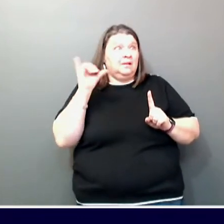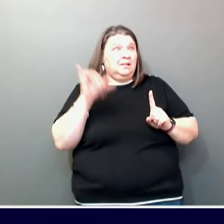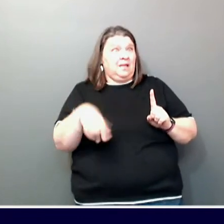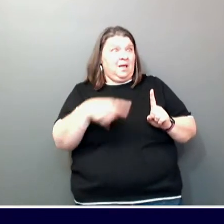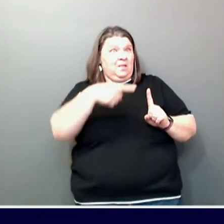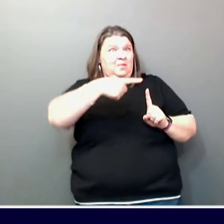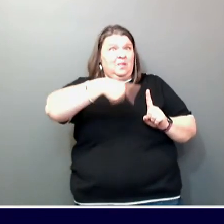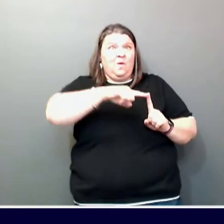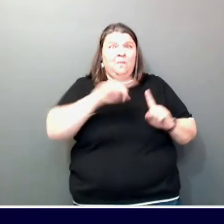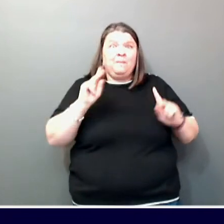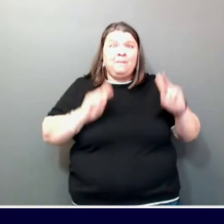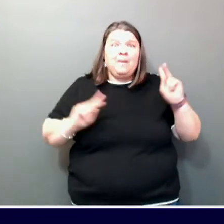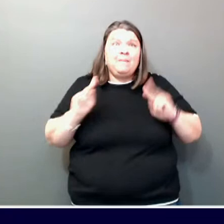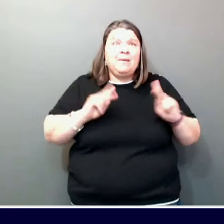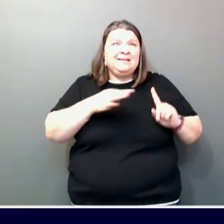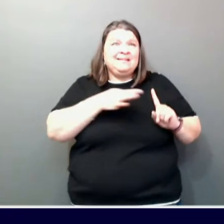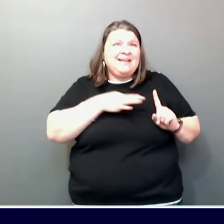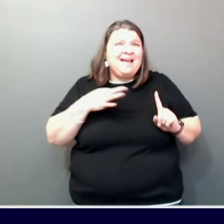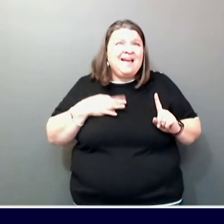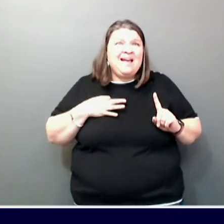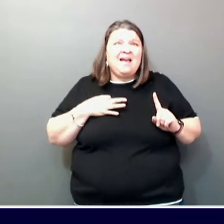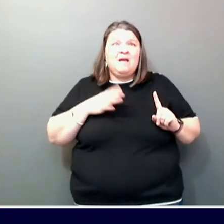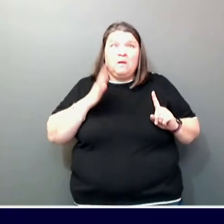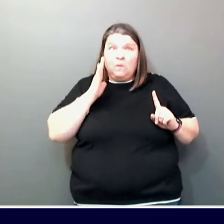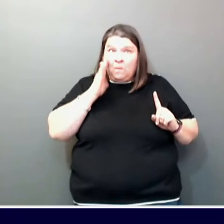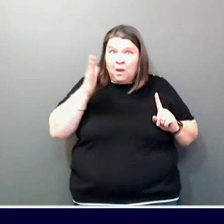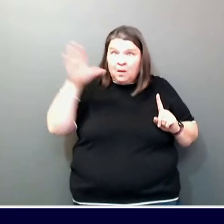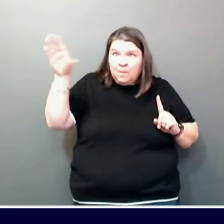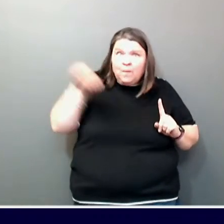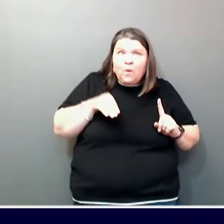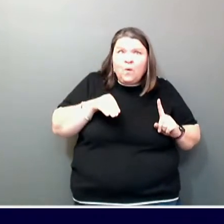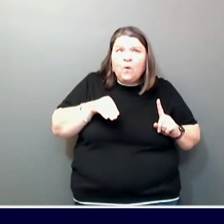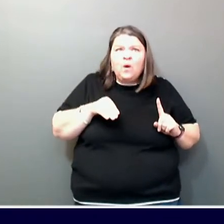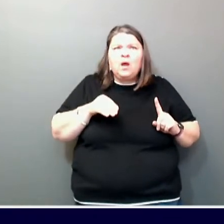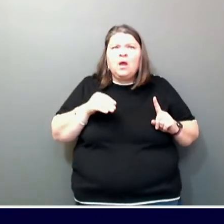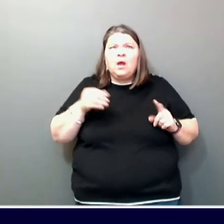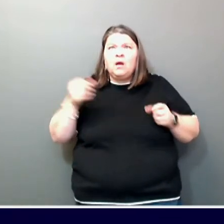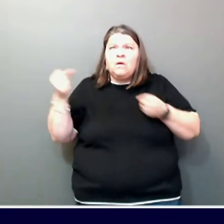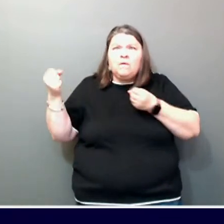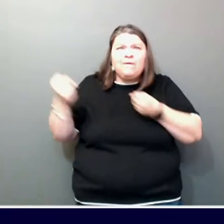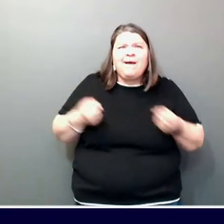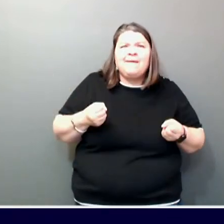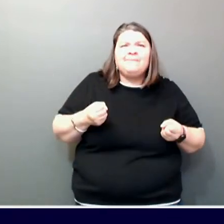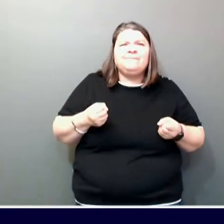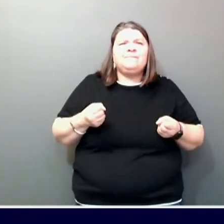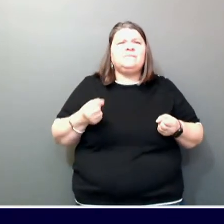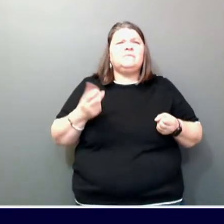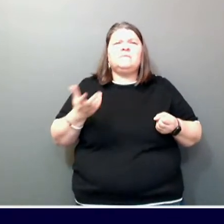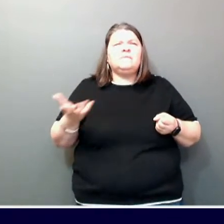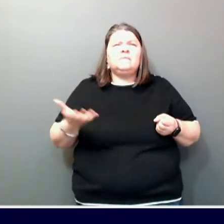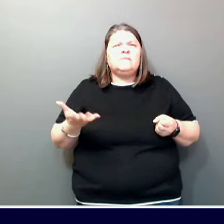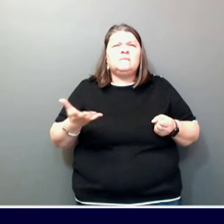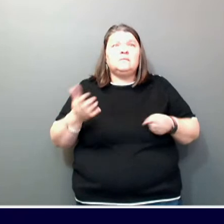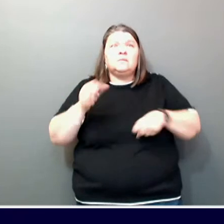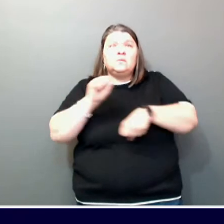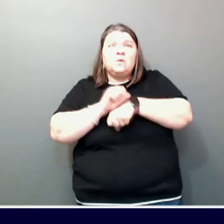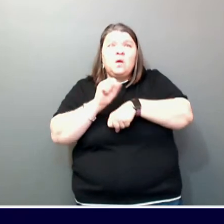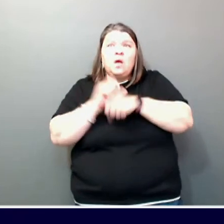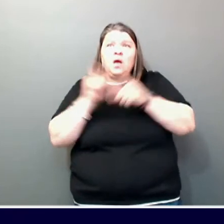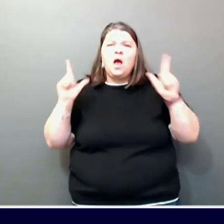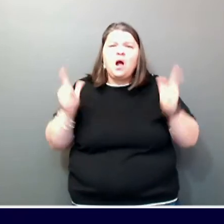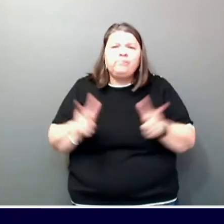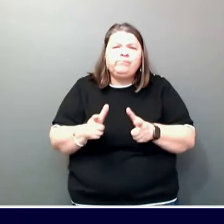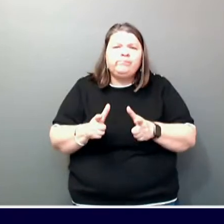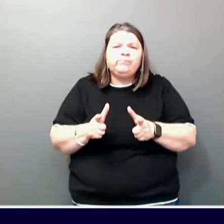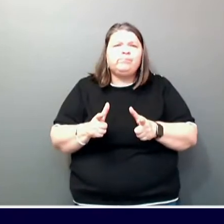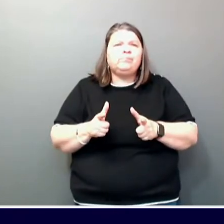all of them from the center, will they be moving there, or will there be more of a consolidation? Sure, I'm happy to answer that. We are